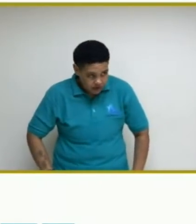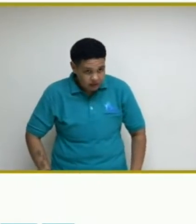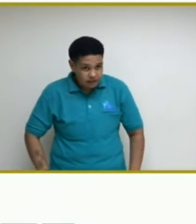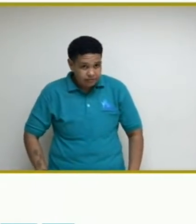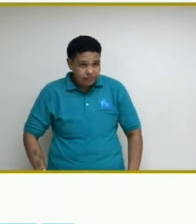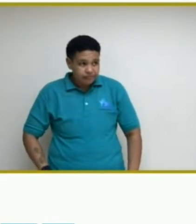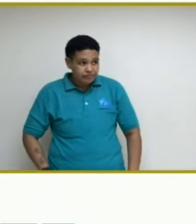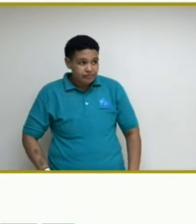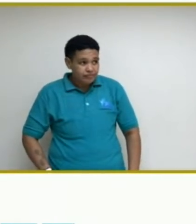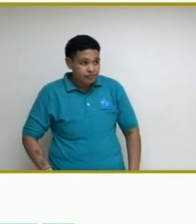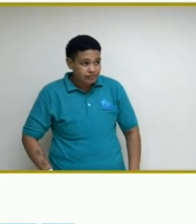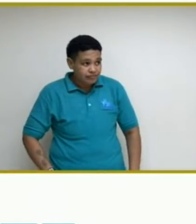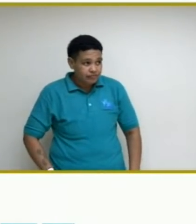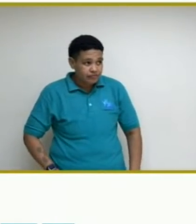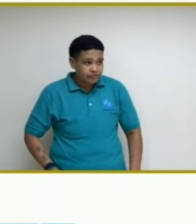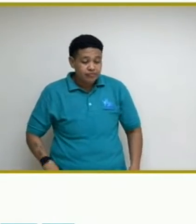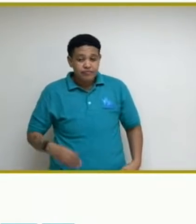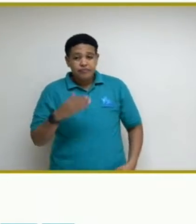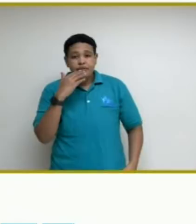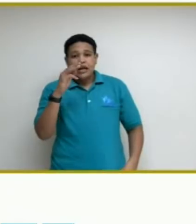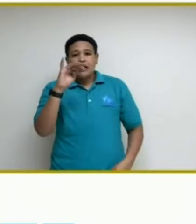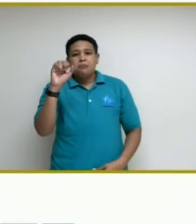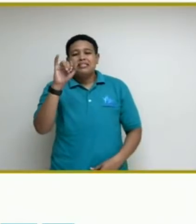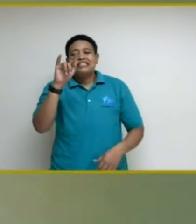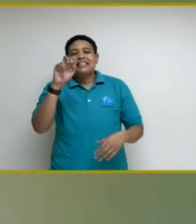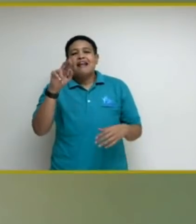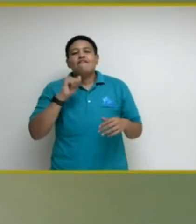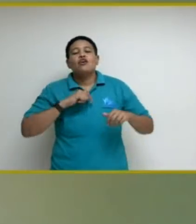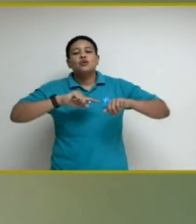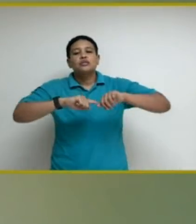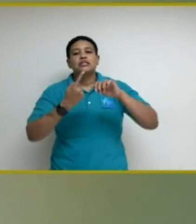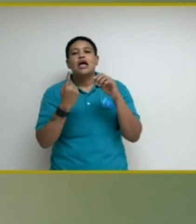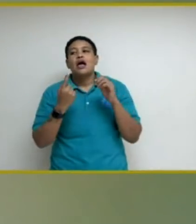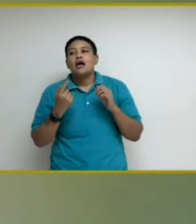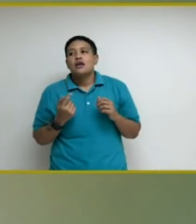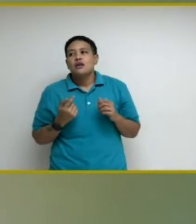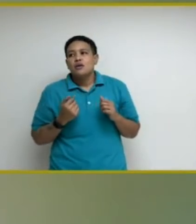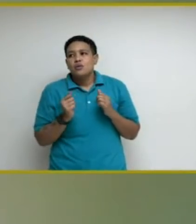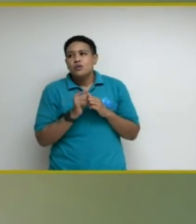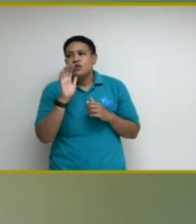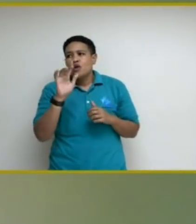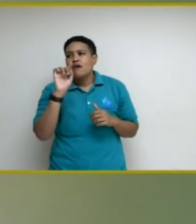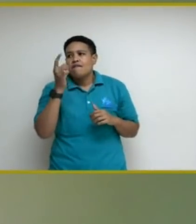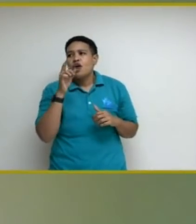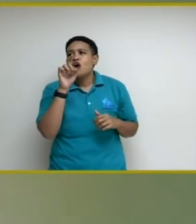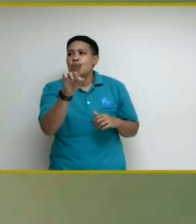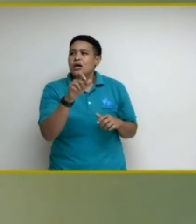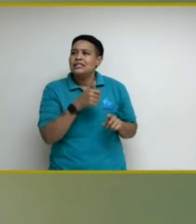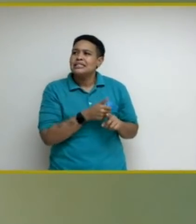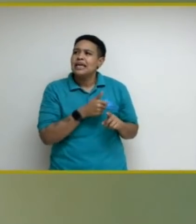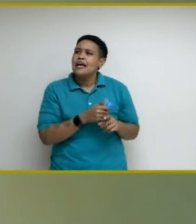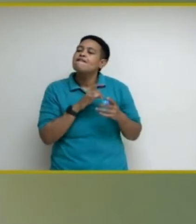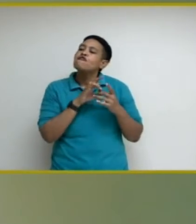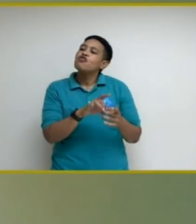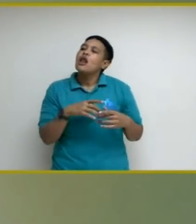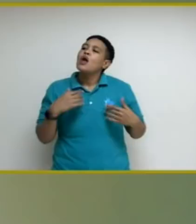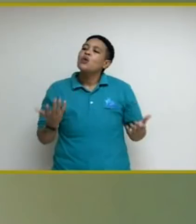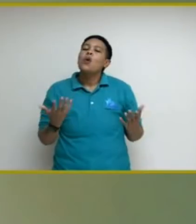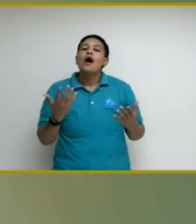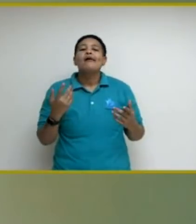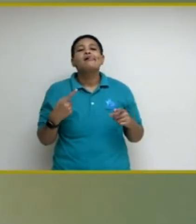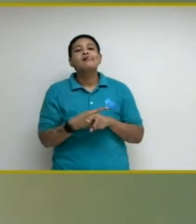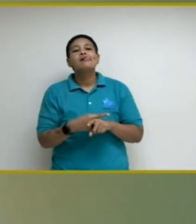Oh, thank you, Ms. Silvera. Let us start with your first question about the